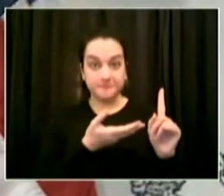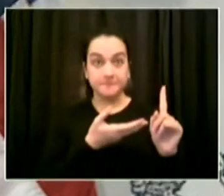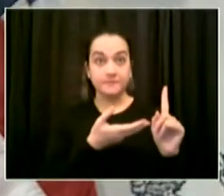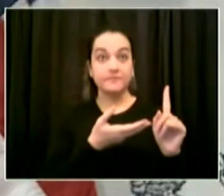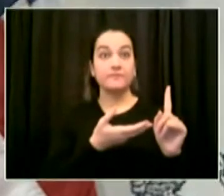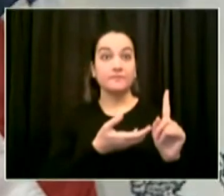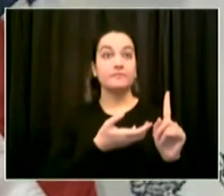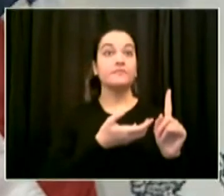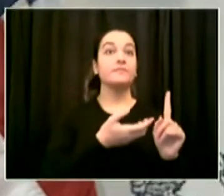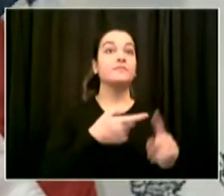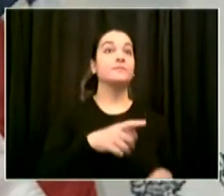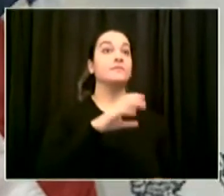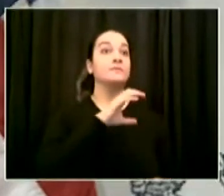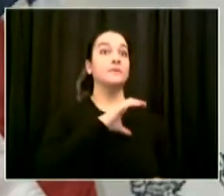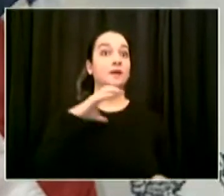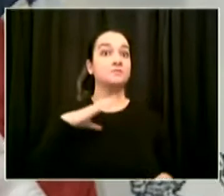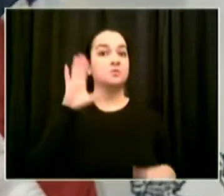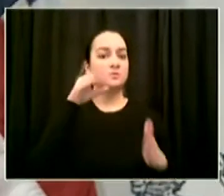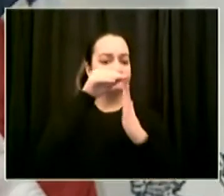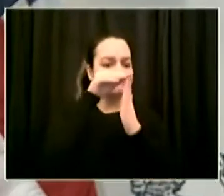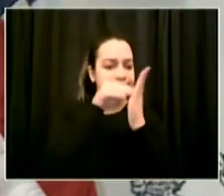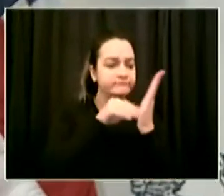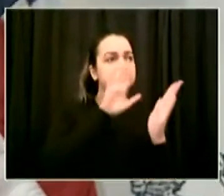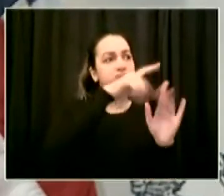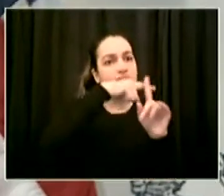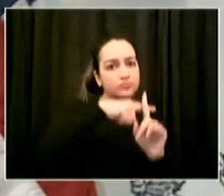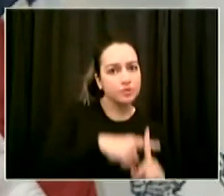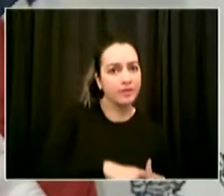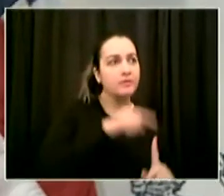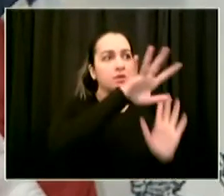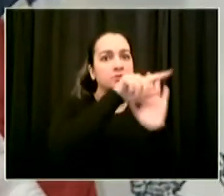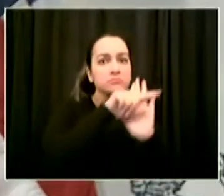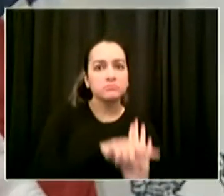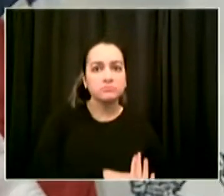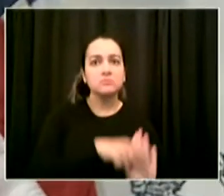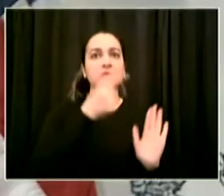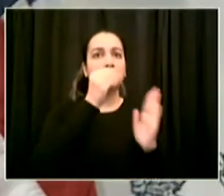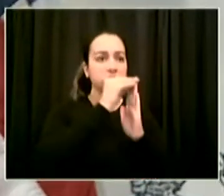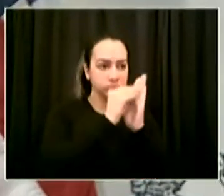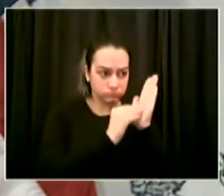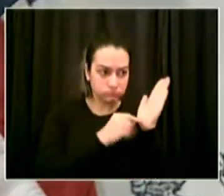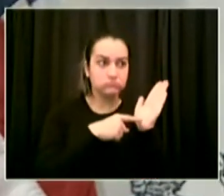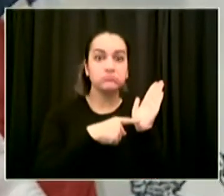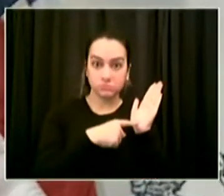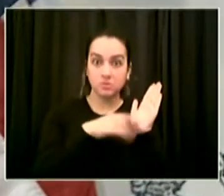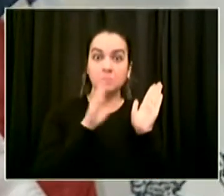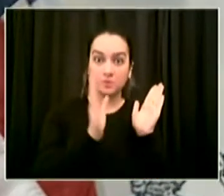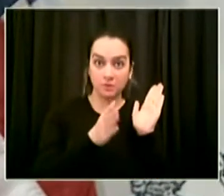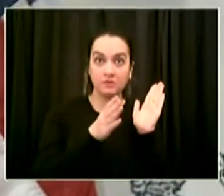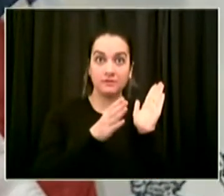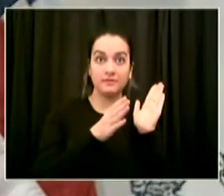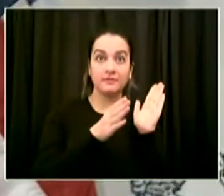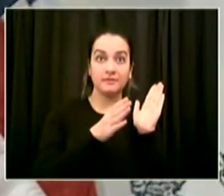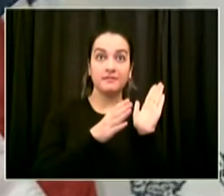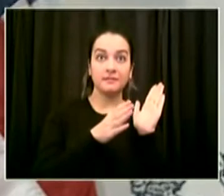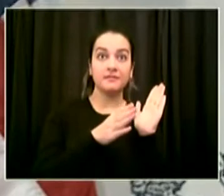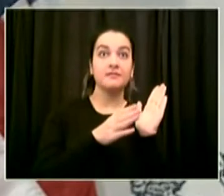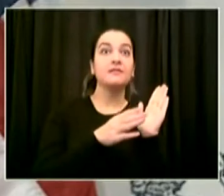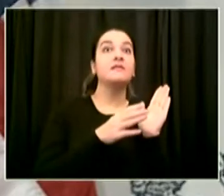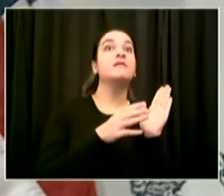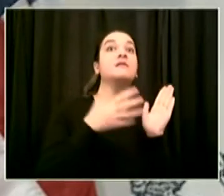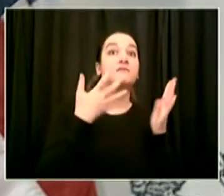make sure the precinct council keeps updating the commissioner on what they're seeing in that new leader, does a regular